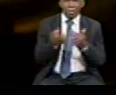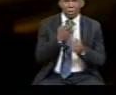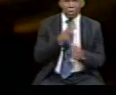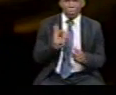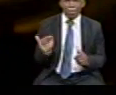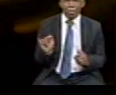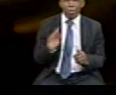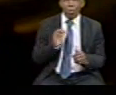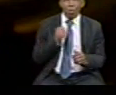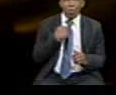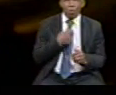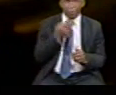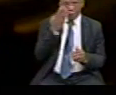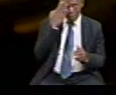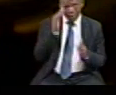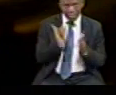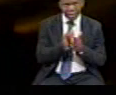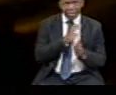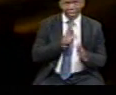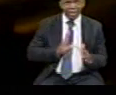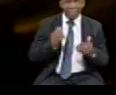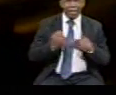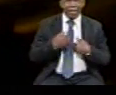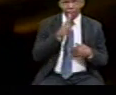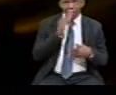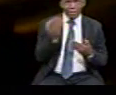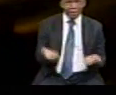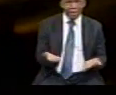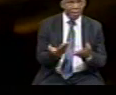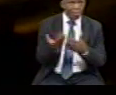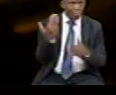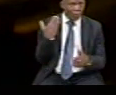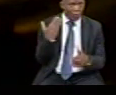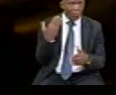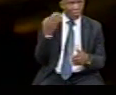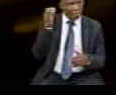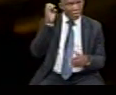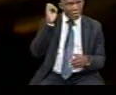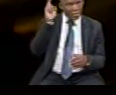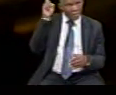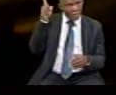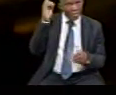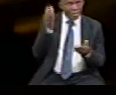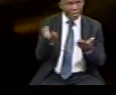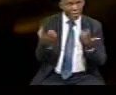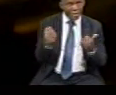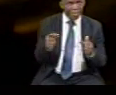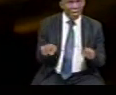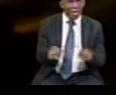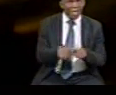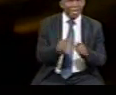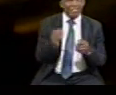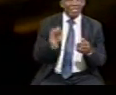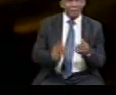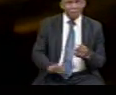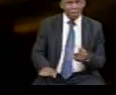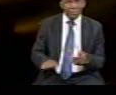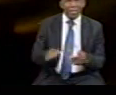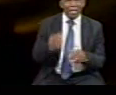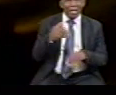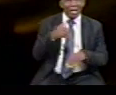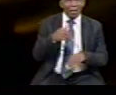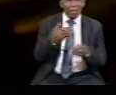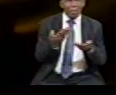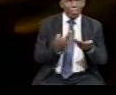that Christ had been here before. He came as a child born in a manger. He came to reconcile the